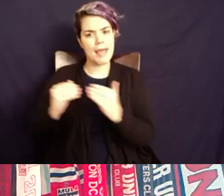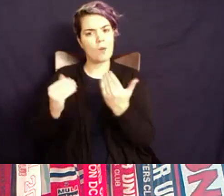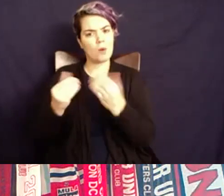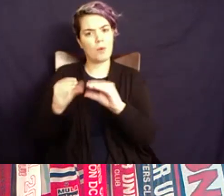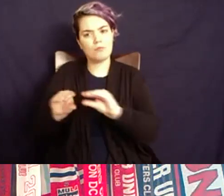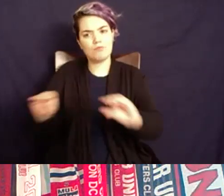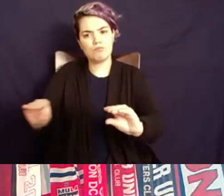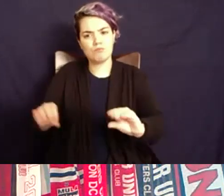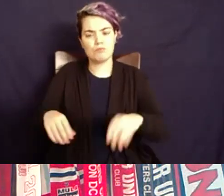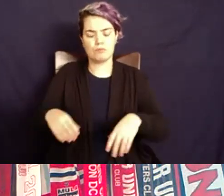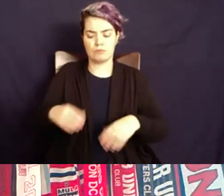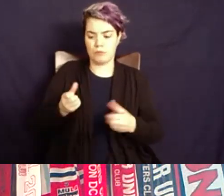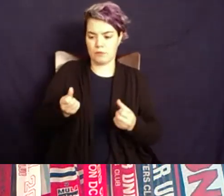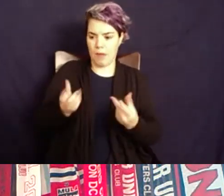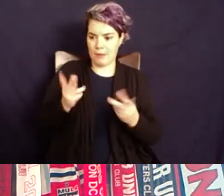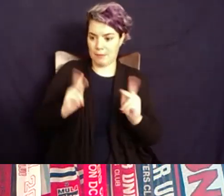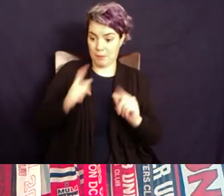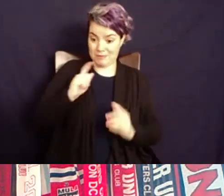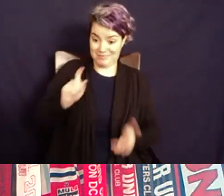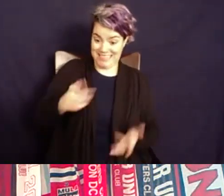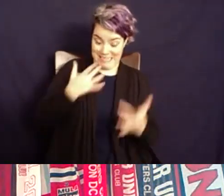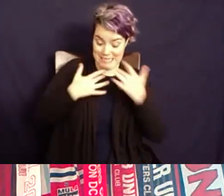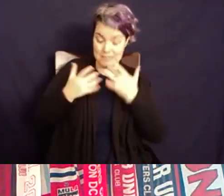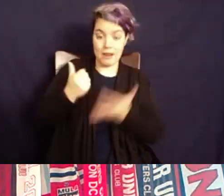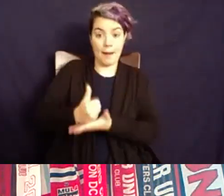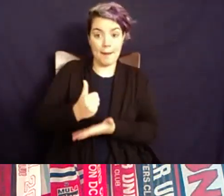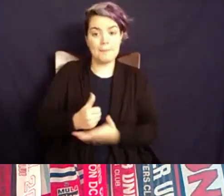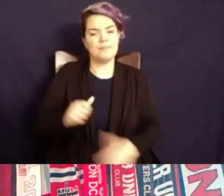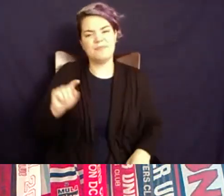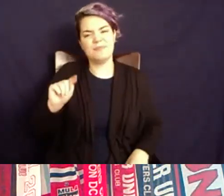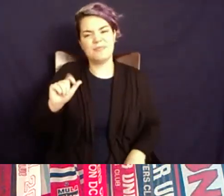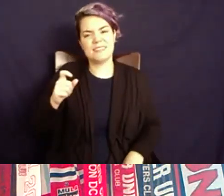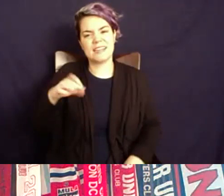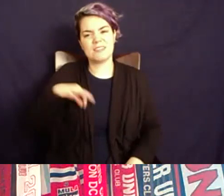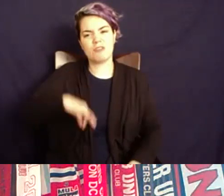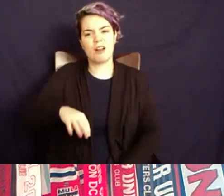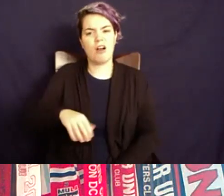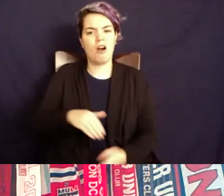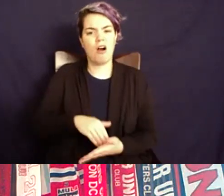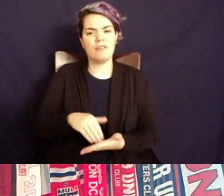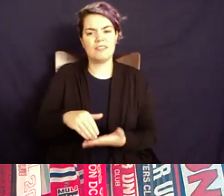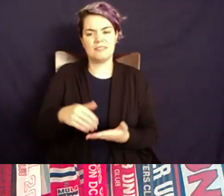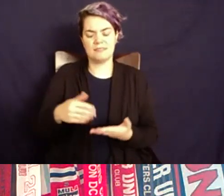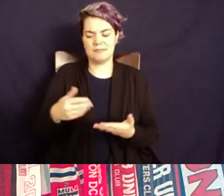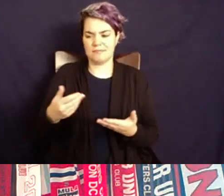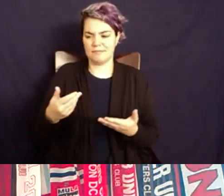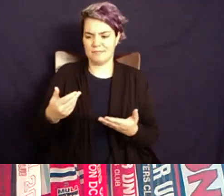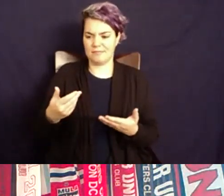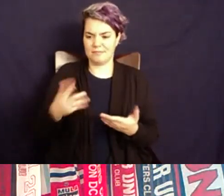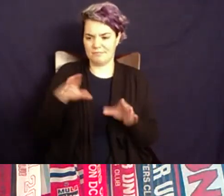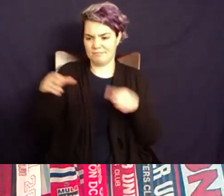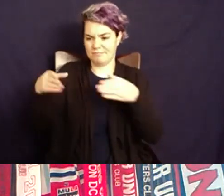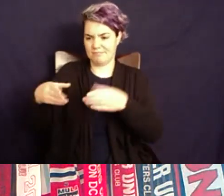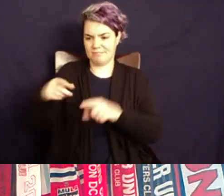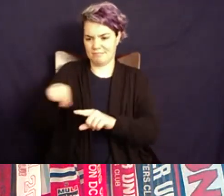reasonable numbers of people who need it. The tax credits are often used to try to ensure that the, you know, housing is targeted to